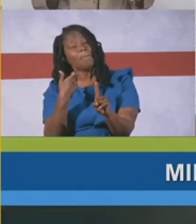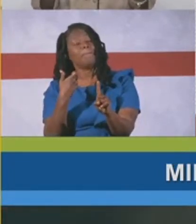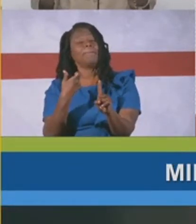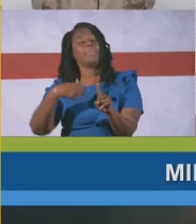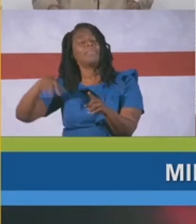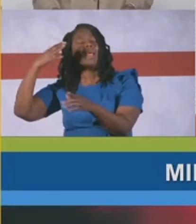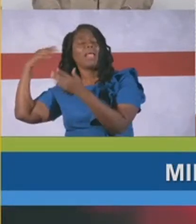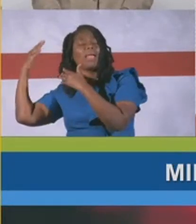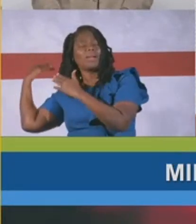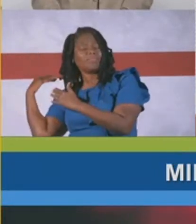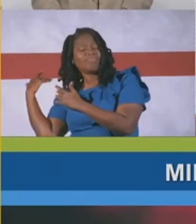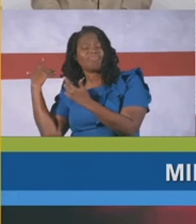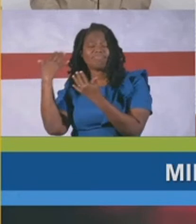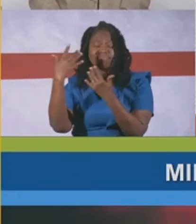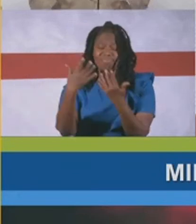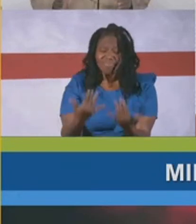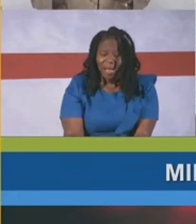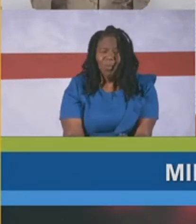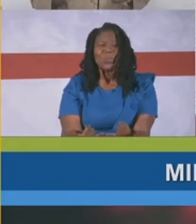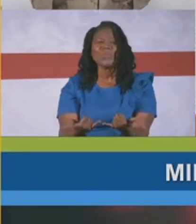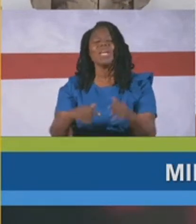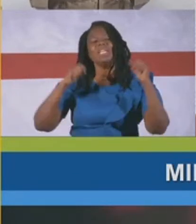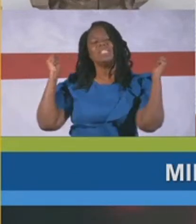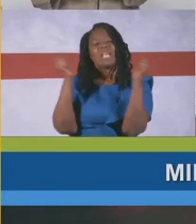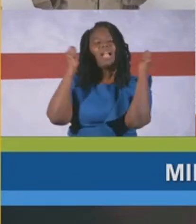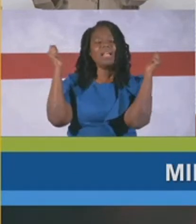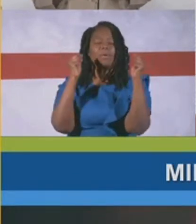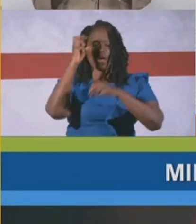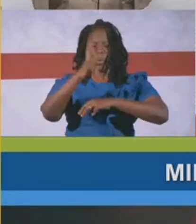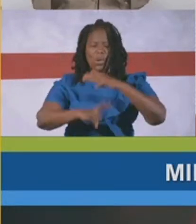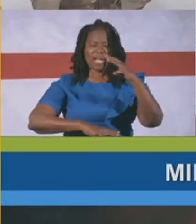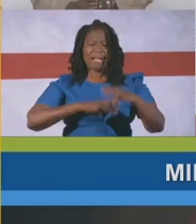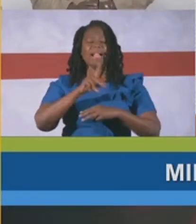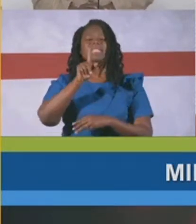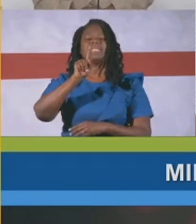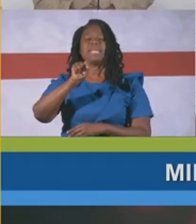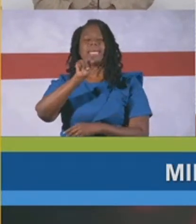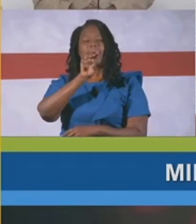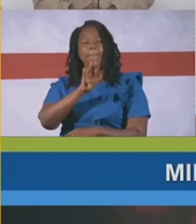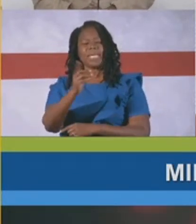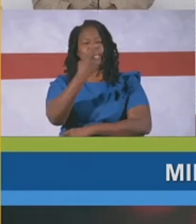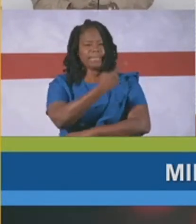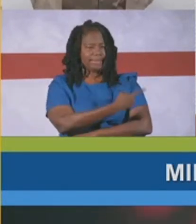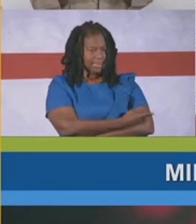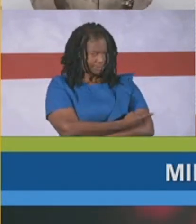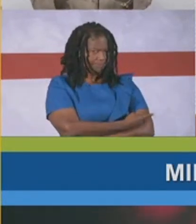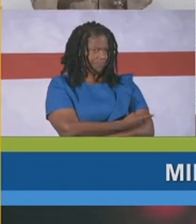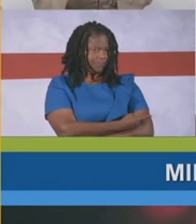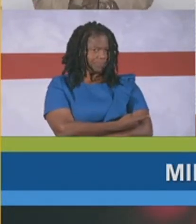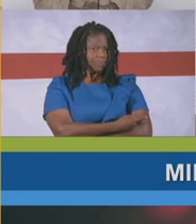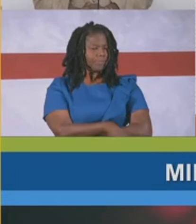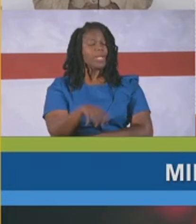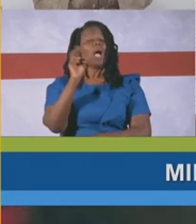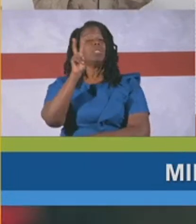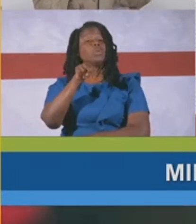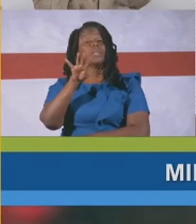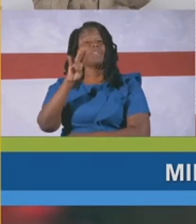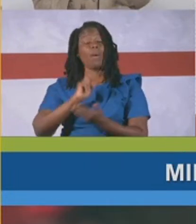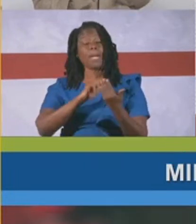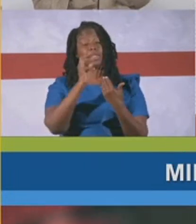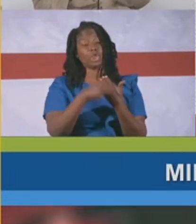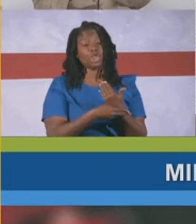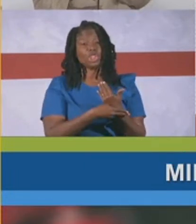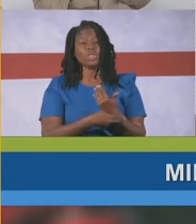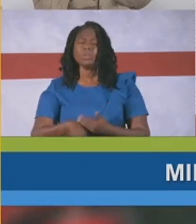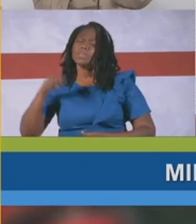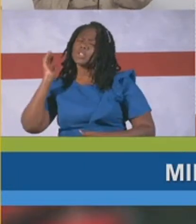Day. We use that day to raise the awareness of TB to the public, letting them